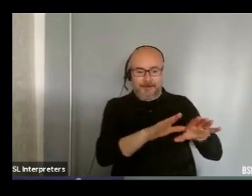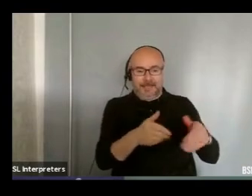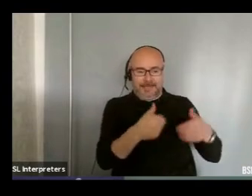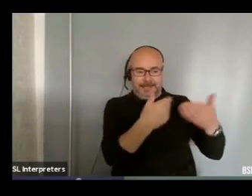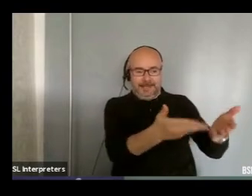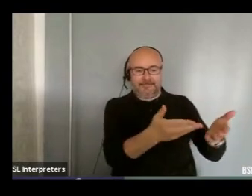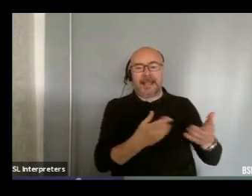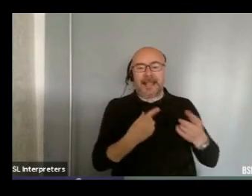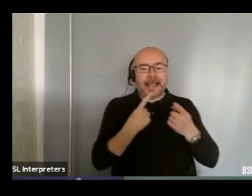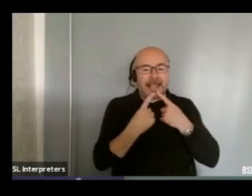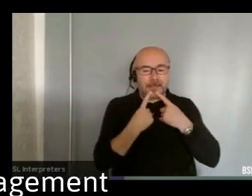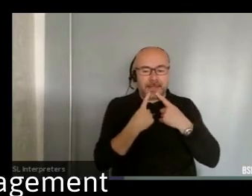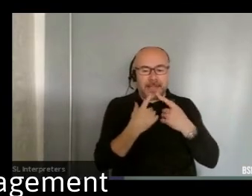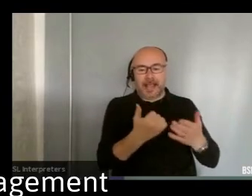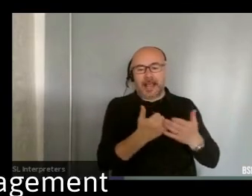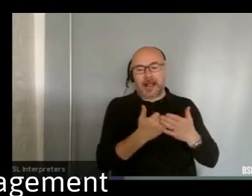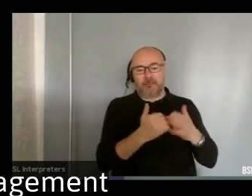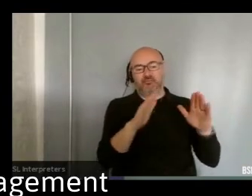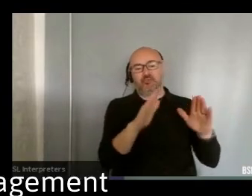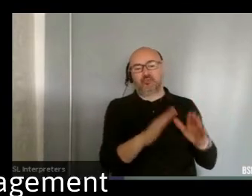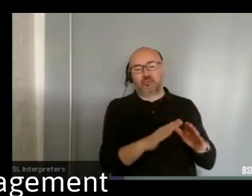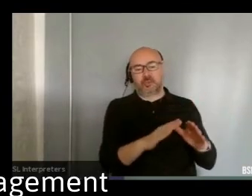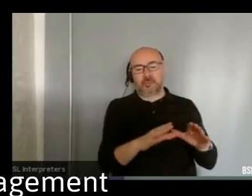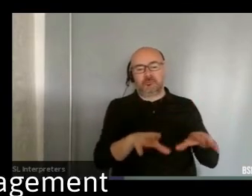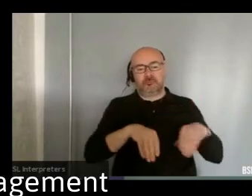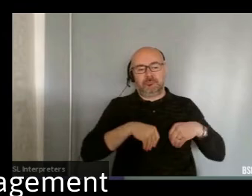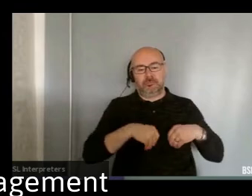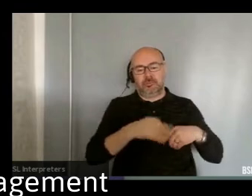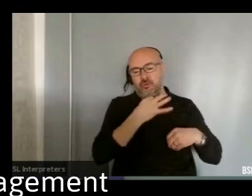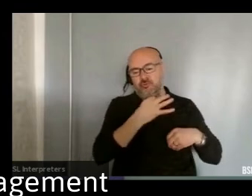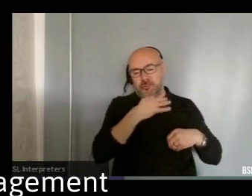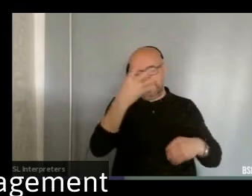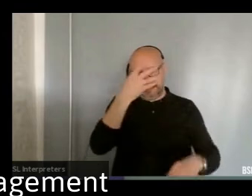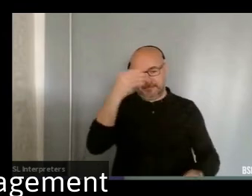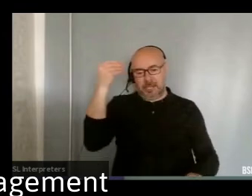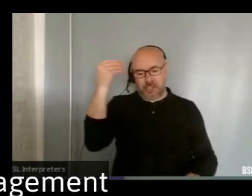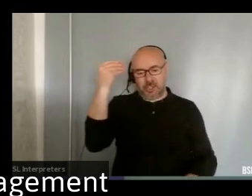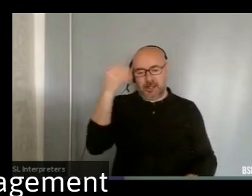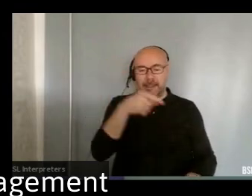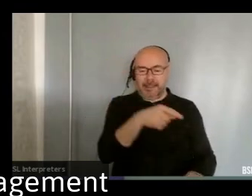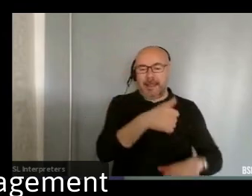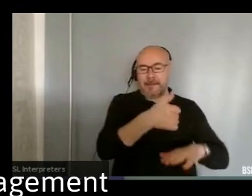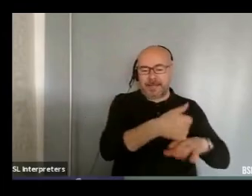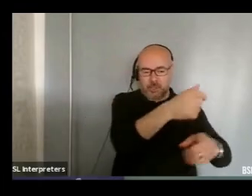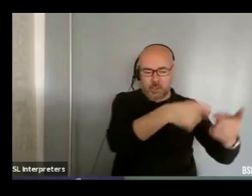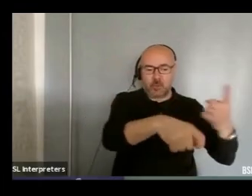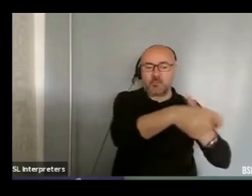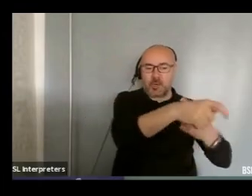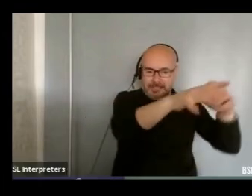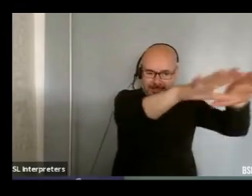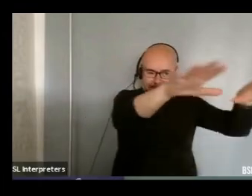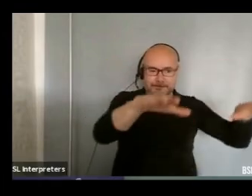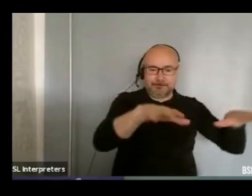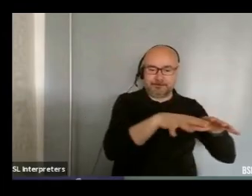diseases that might lead to dementia. So that's a sort of first level community engagement aimed at that sort of like second tier in the